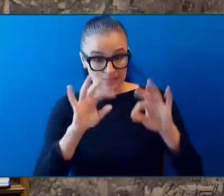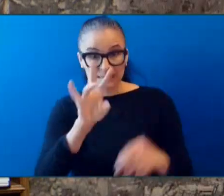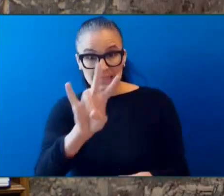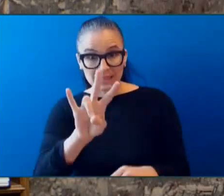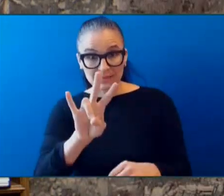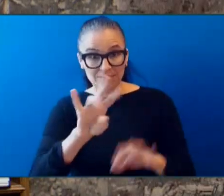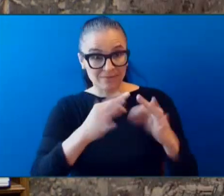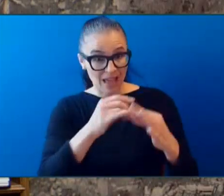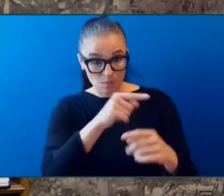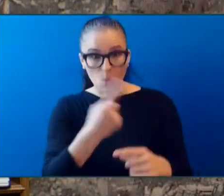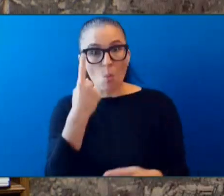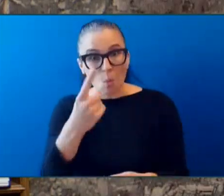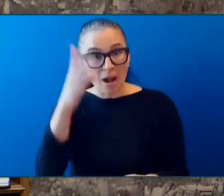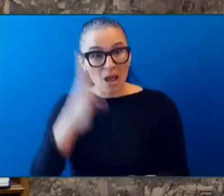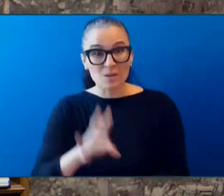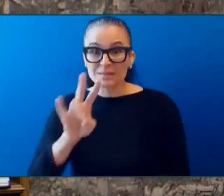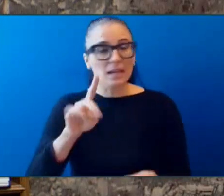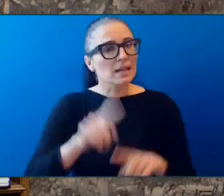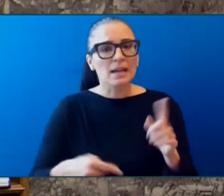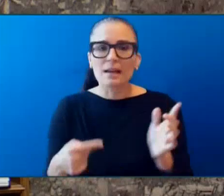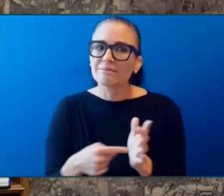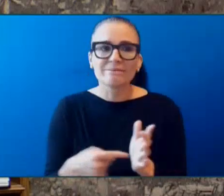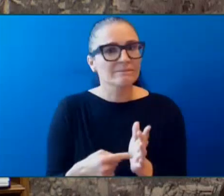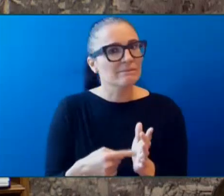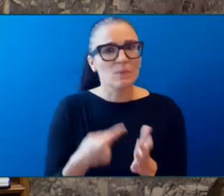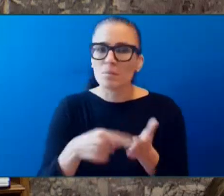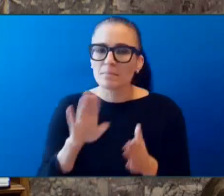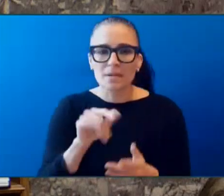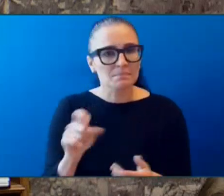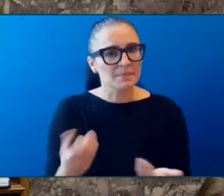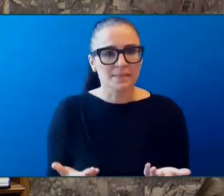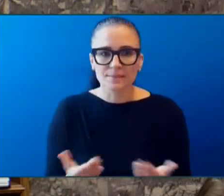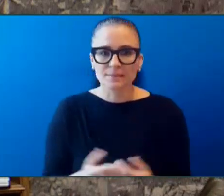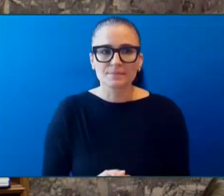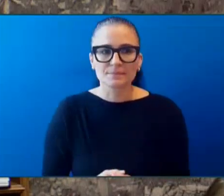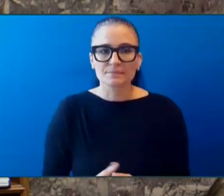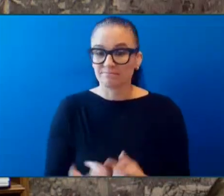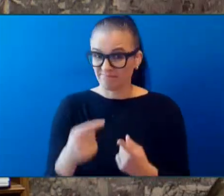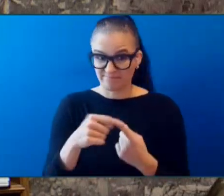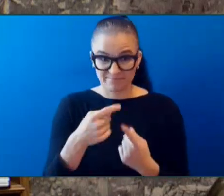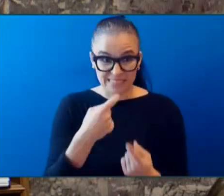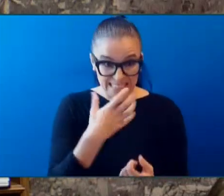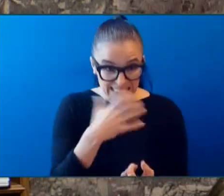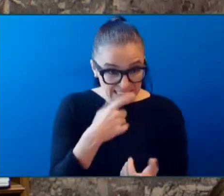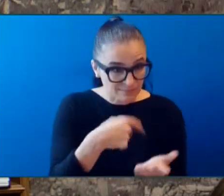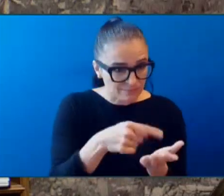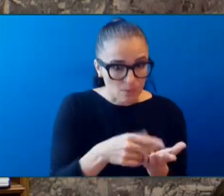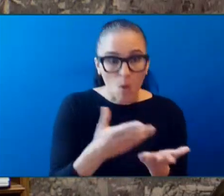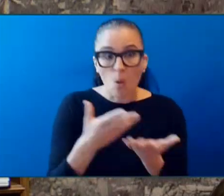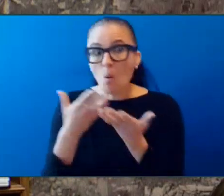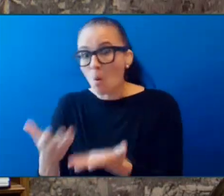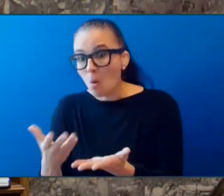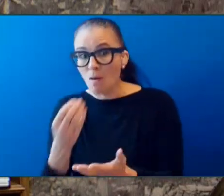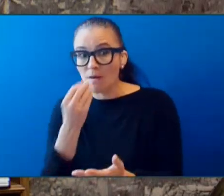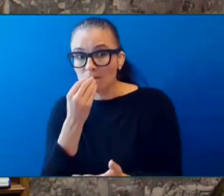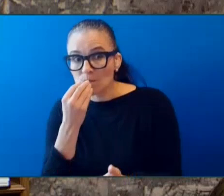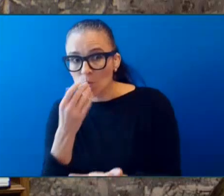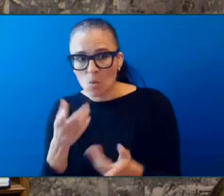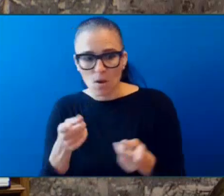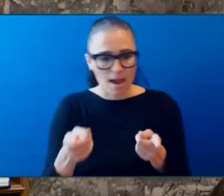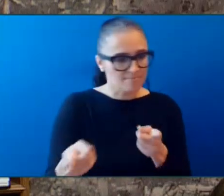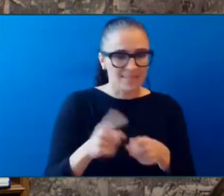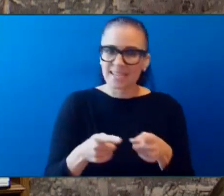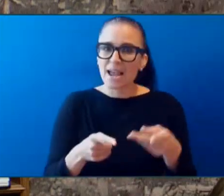and basic necessities like food and medicine. British Columbia, remember, under this NDP government, has become the